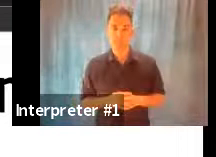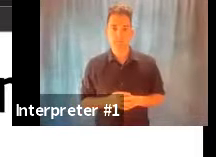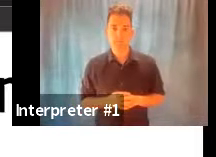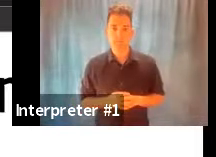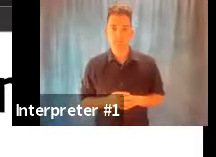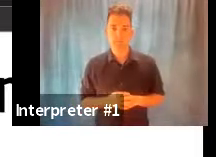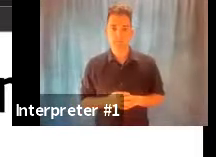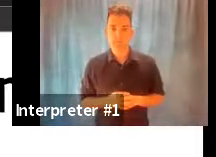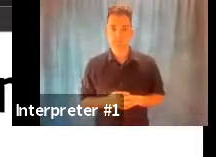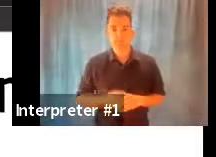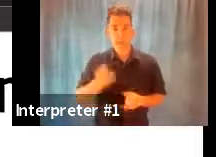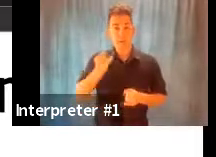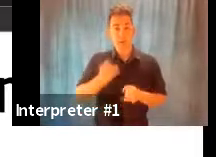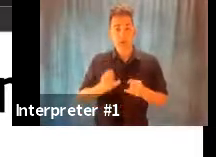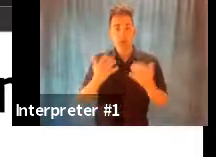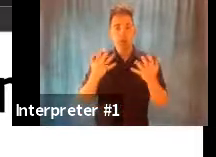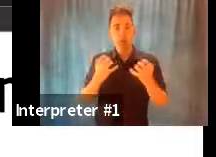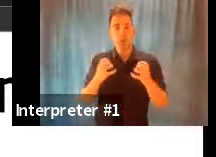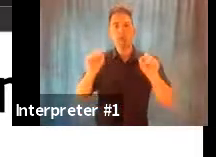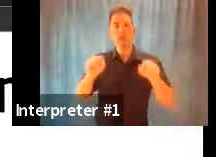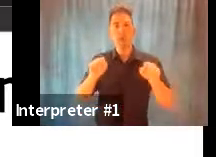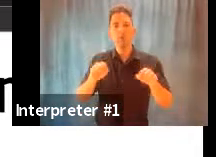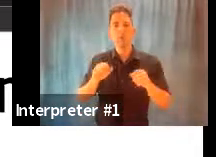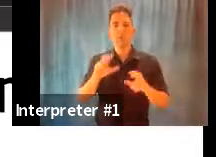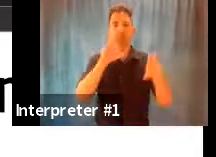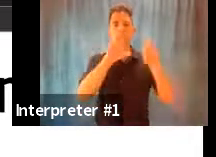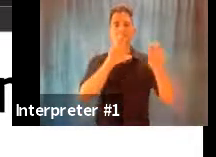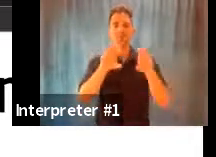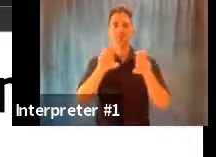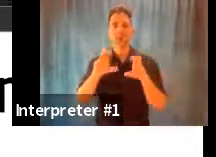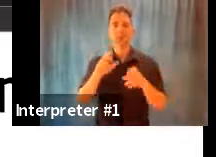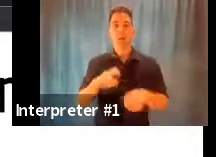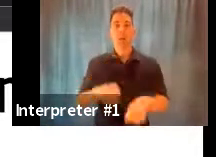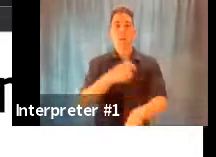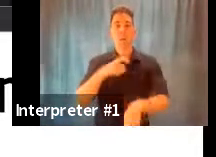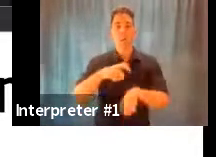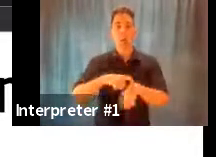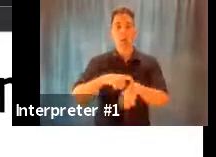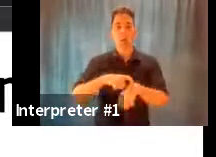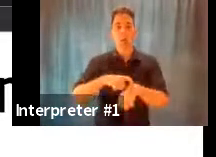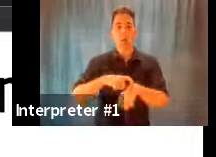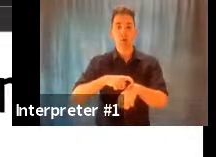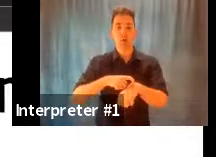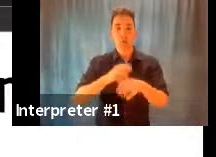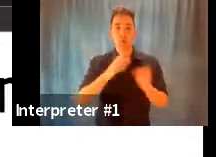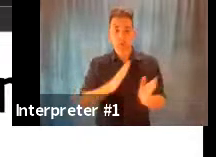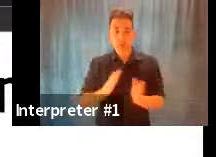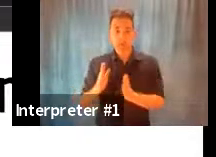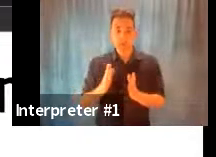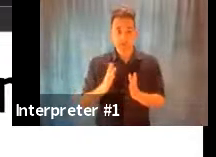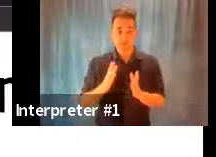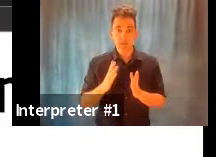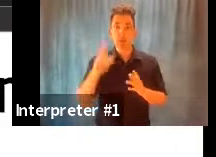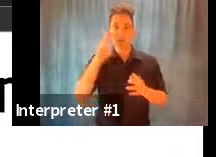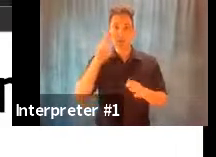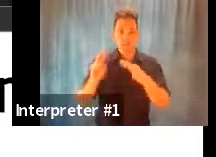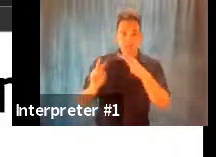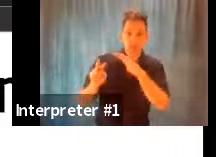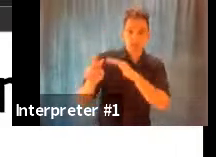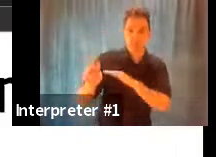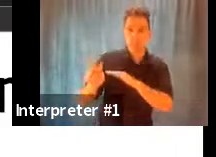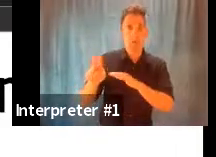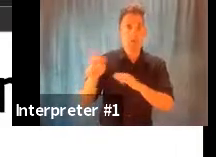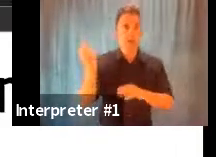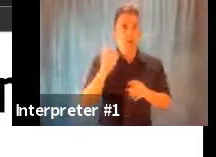invest in that long-term planning for the next round of funding so that we do those systems level changes when it